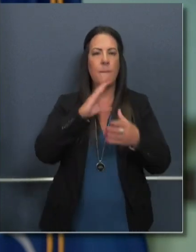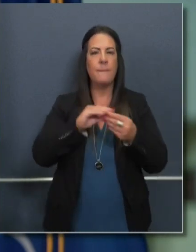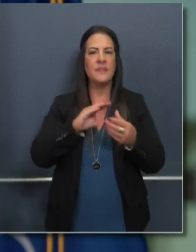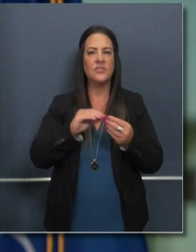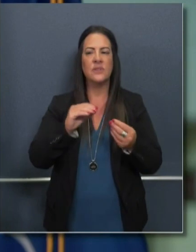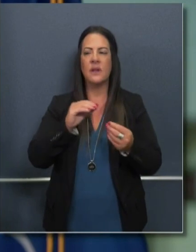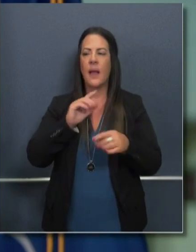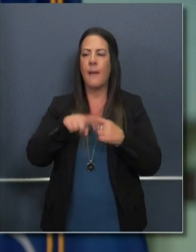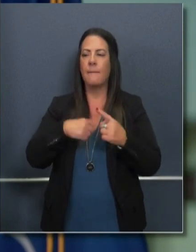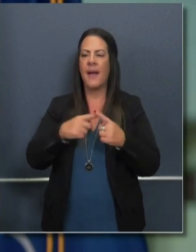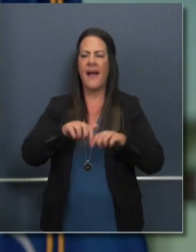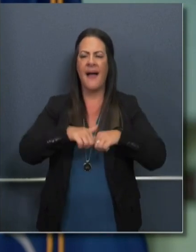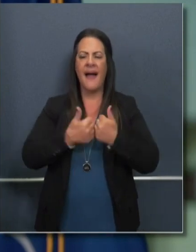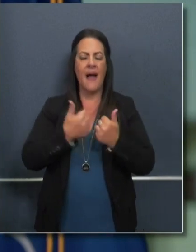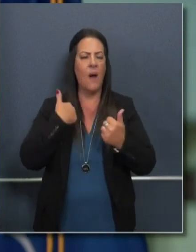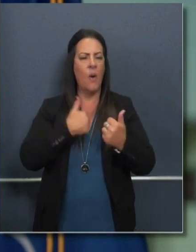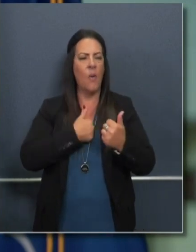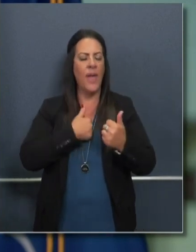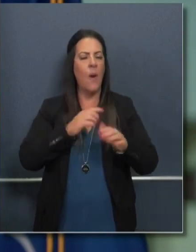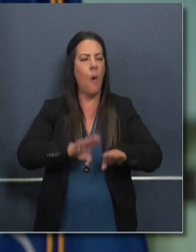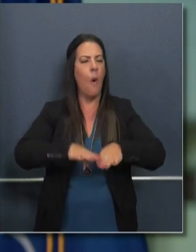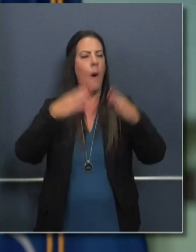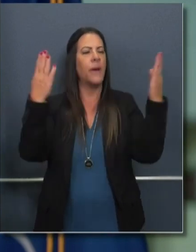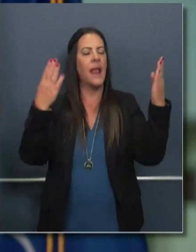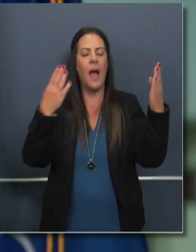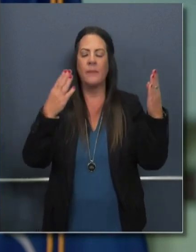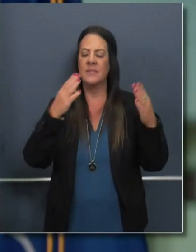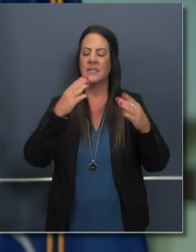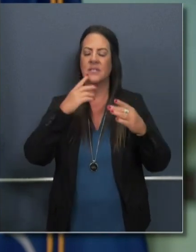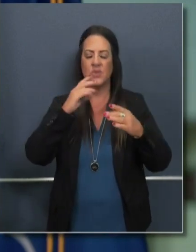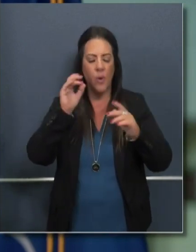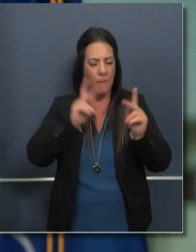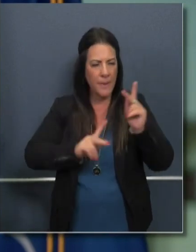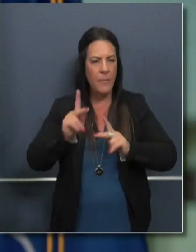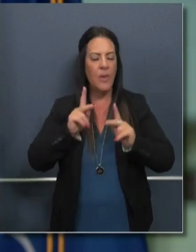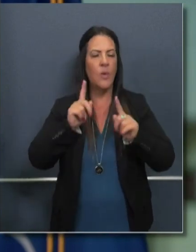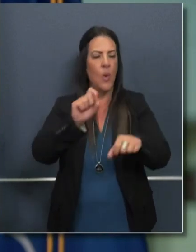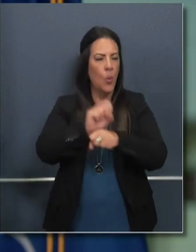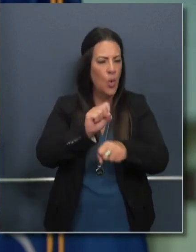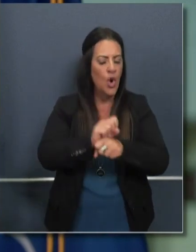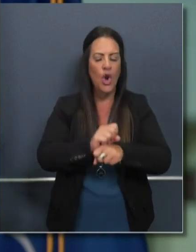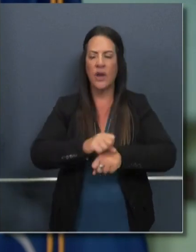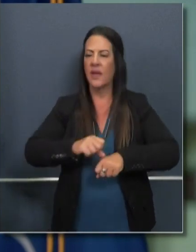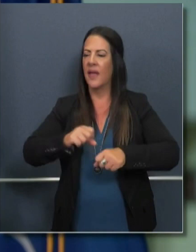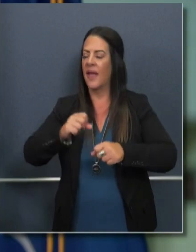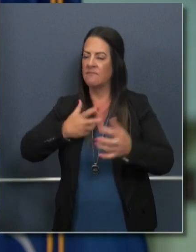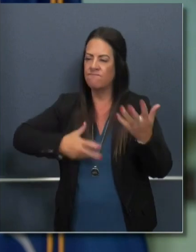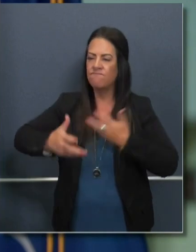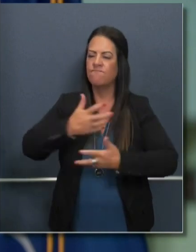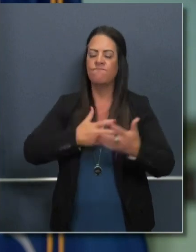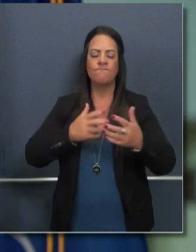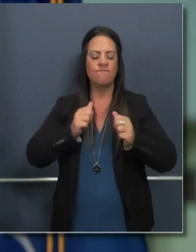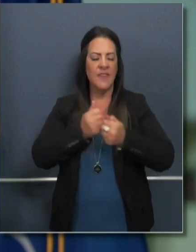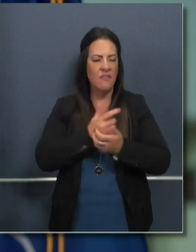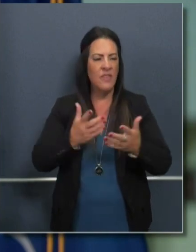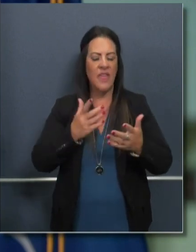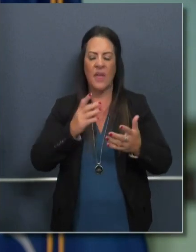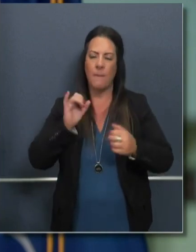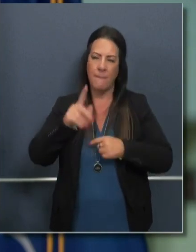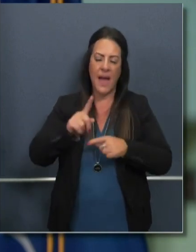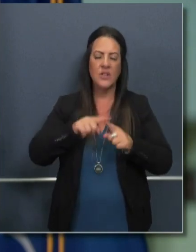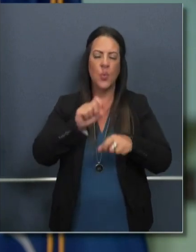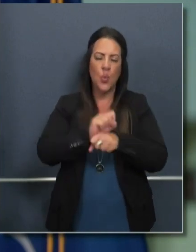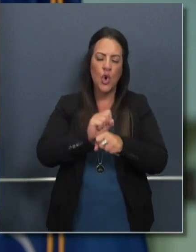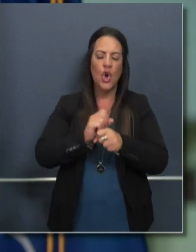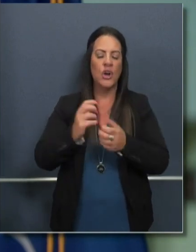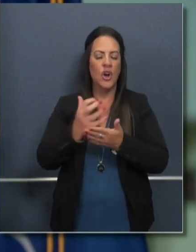state of California's economy. At what point, as we see rising cases and increased hospitalizations and increased ICU